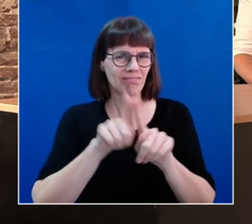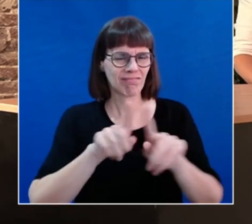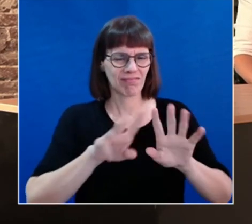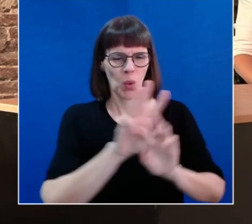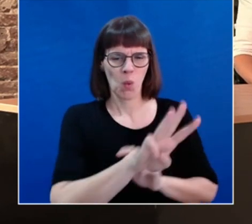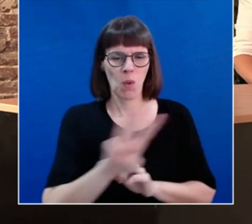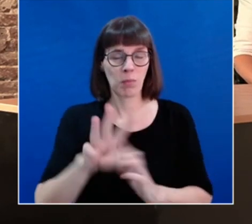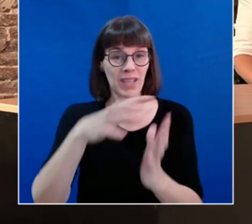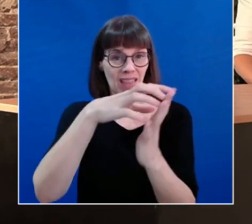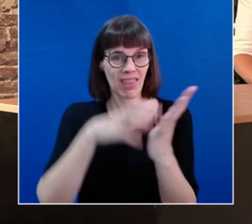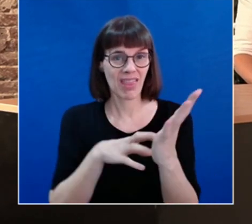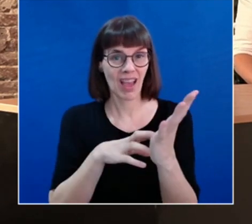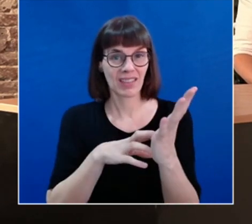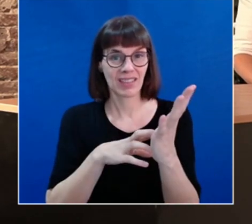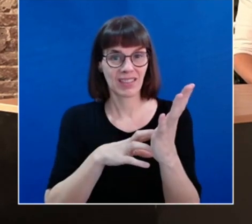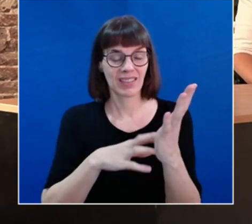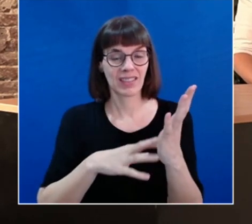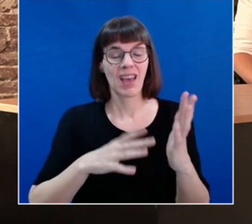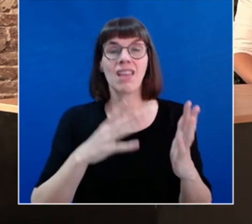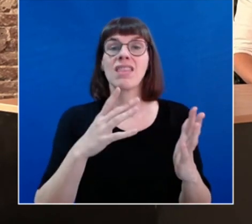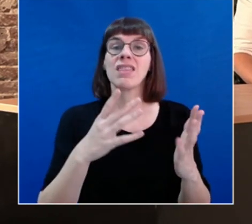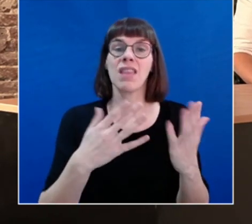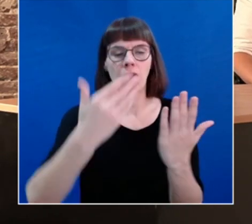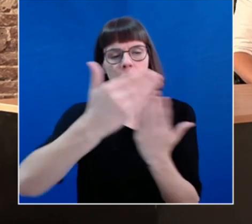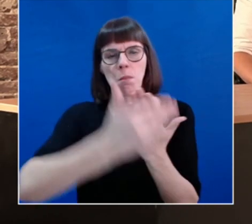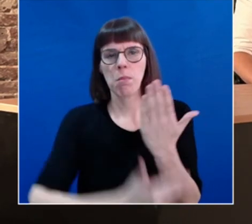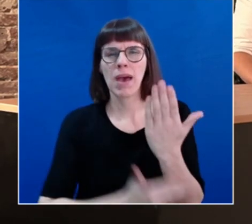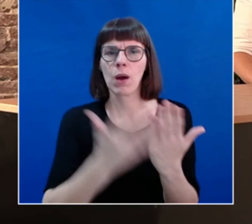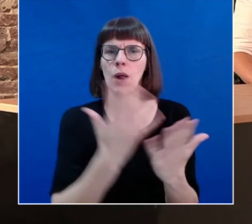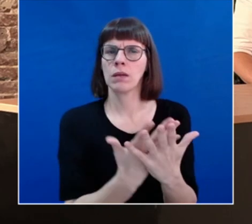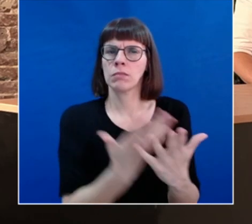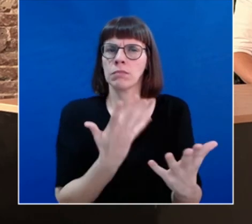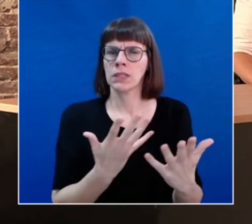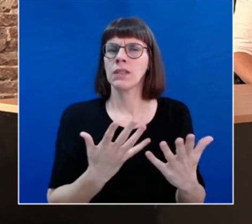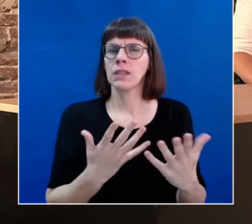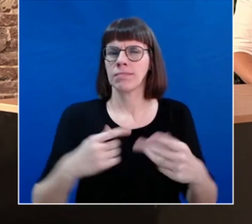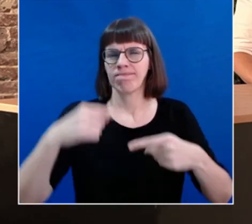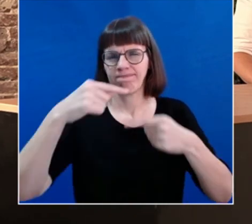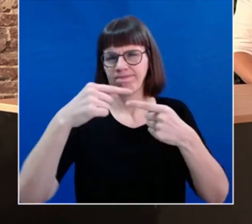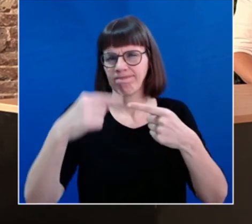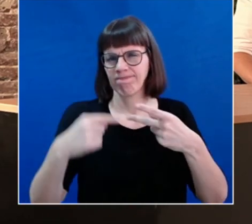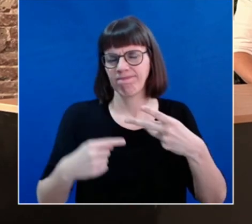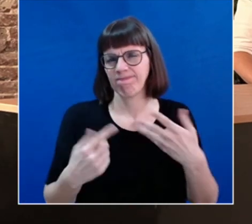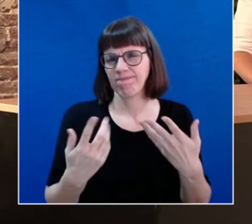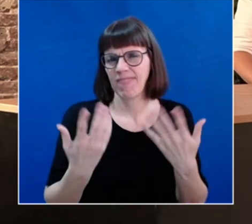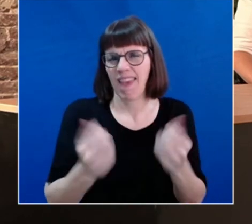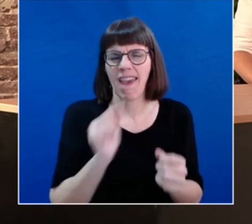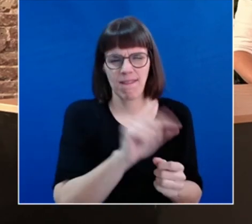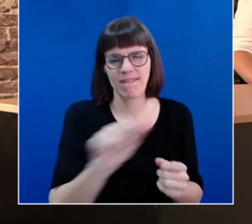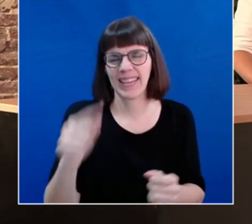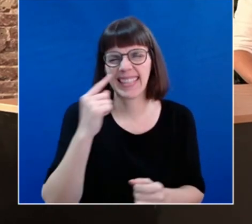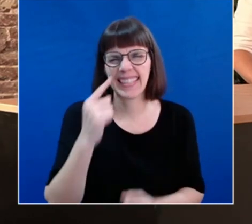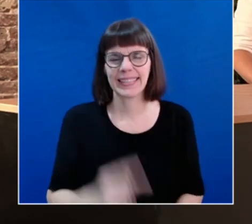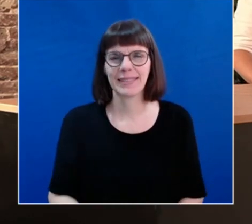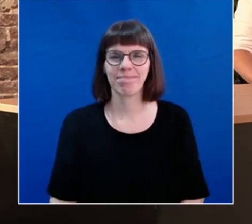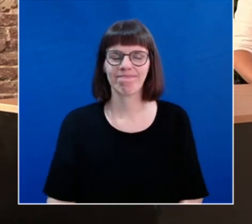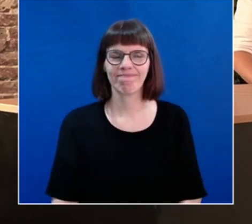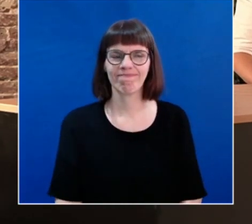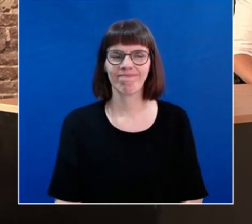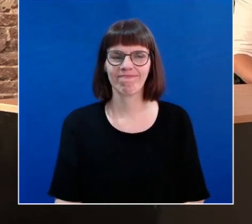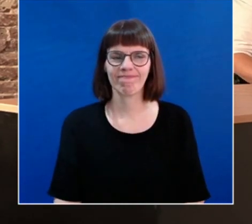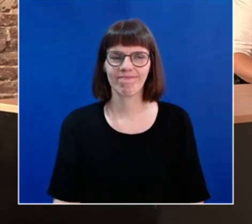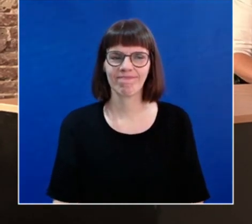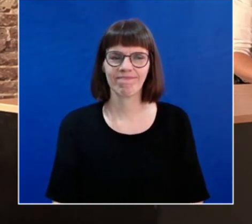backgrounds. So I think those are for me the trio that you can find in main websites.